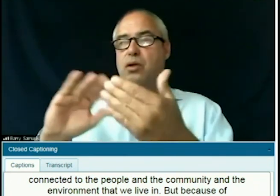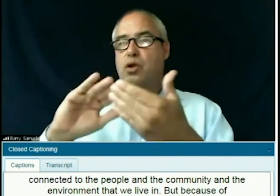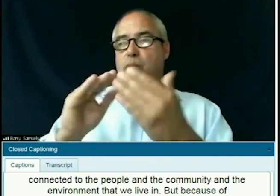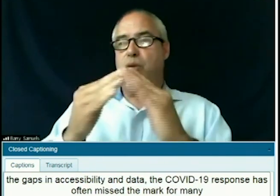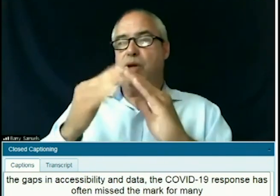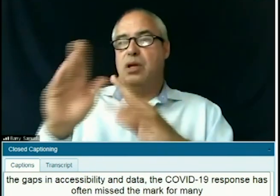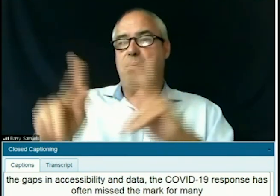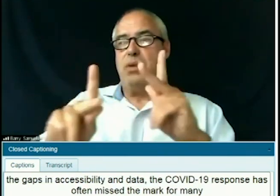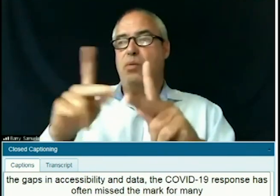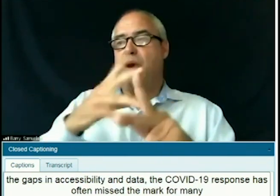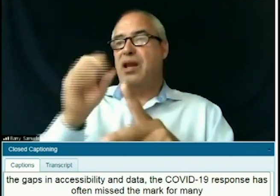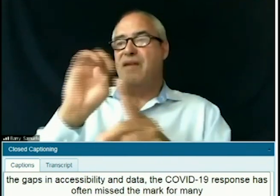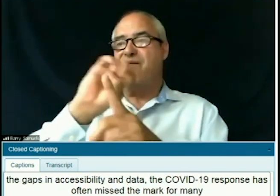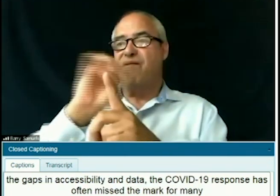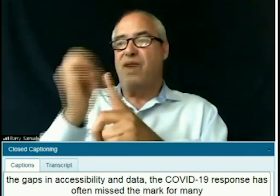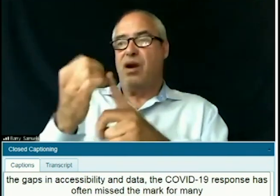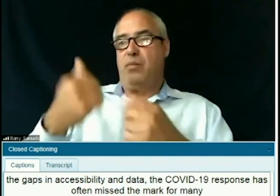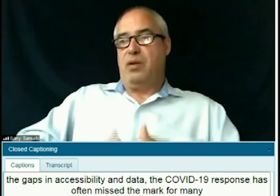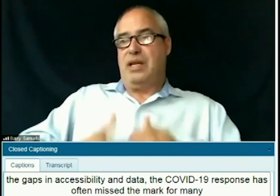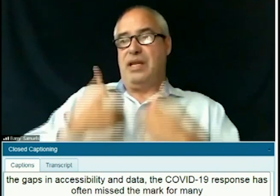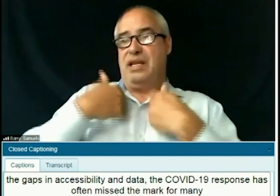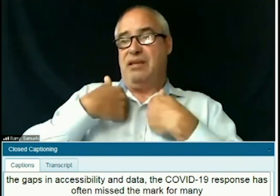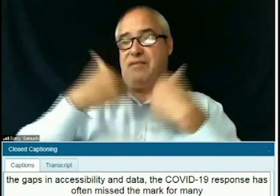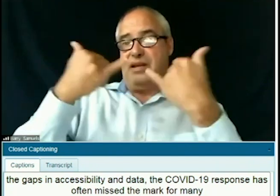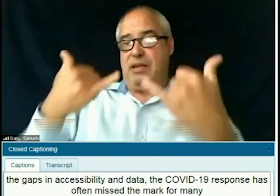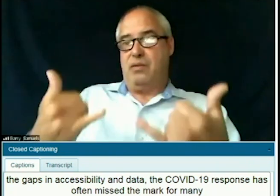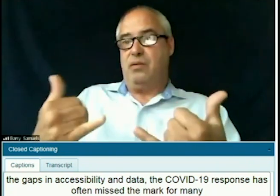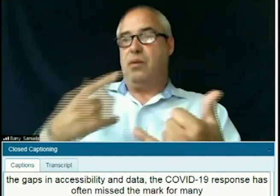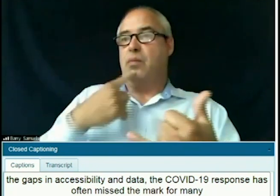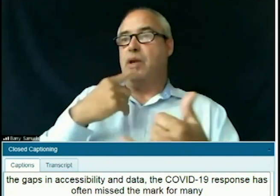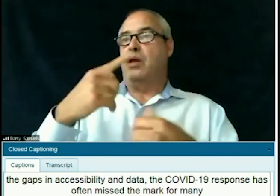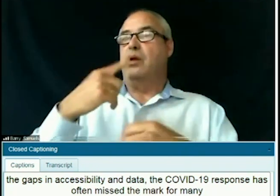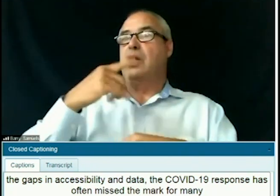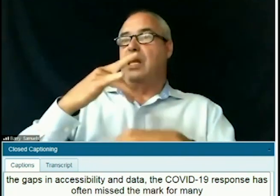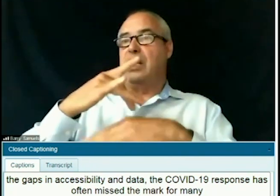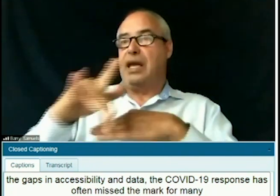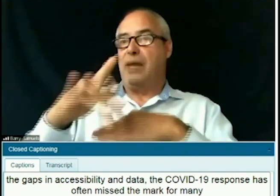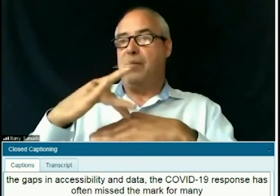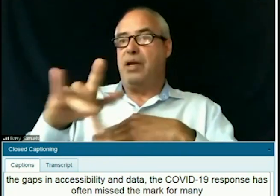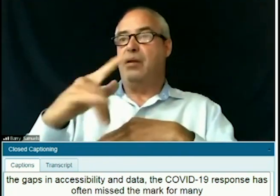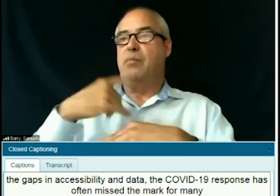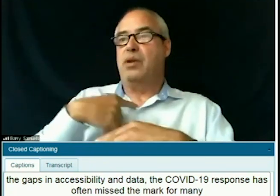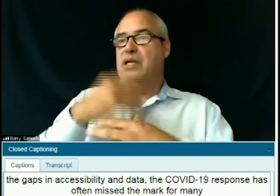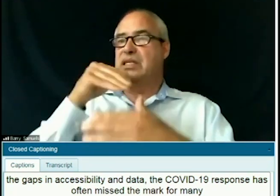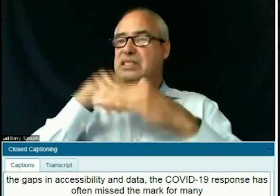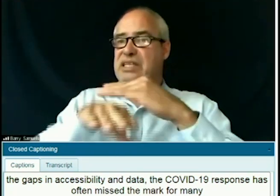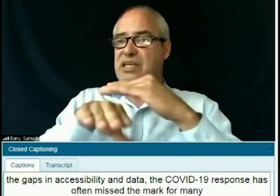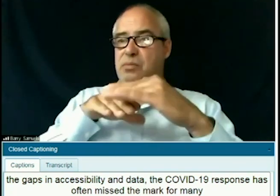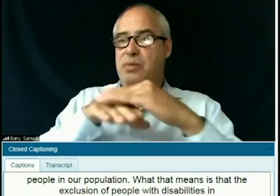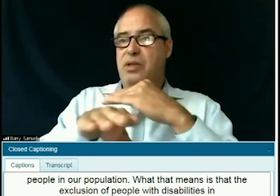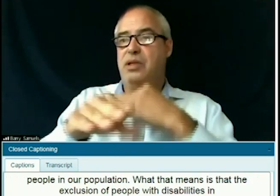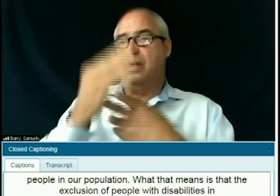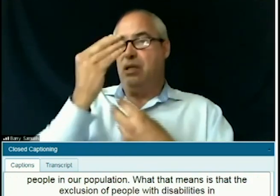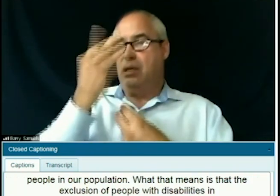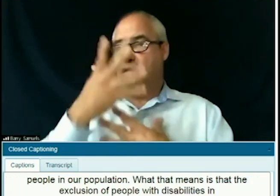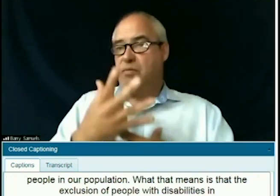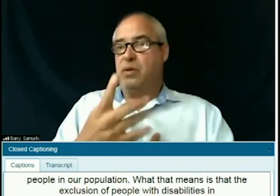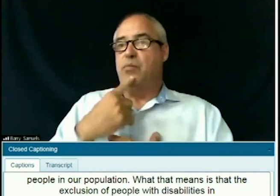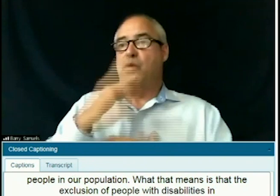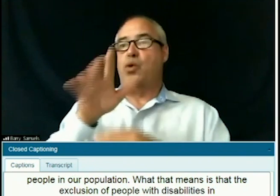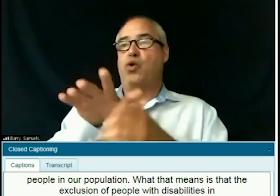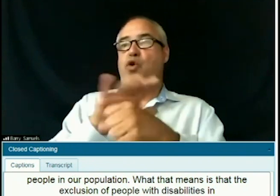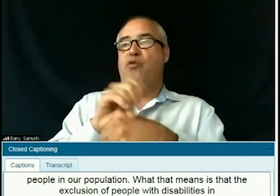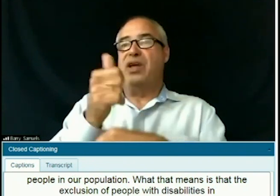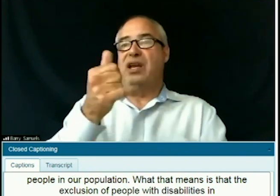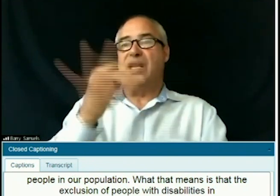in. But because of the gaps in accessibility and data, the COVID-19 response has often missed the